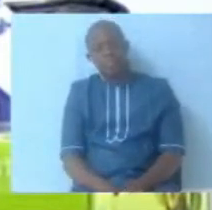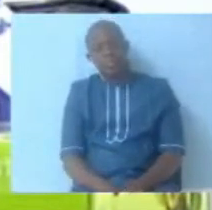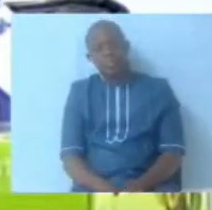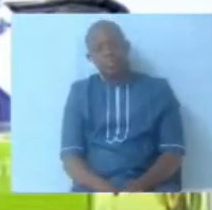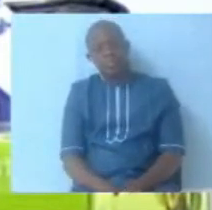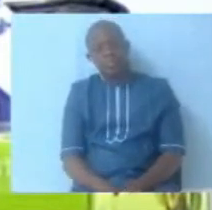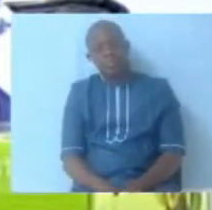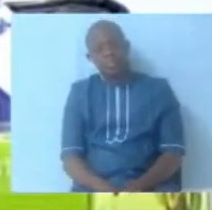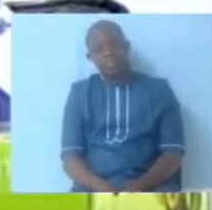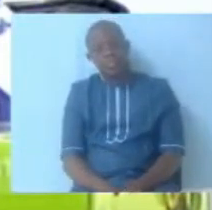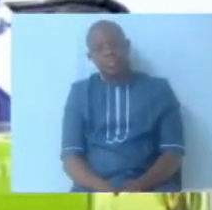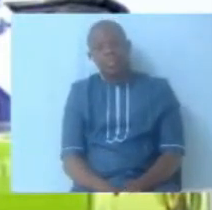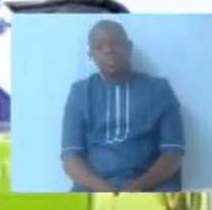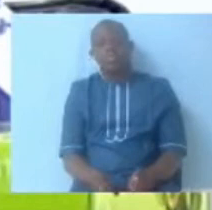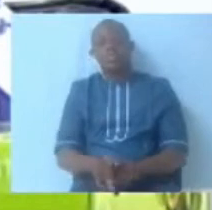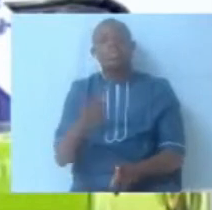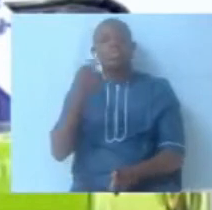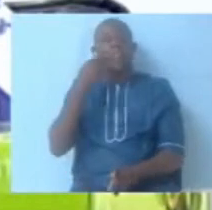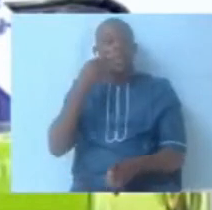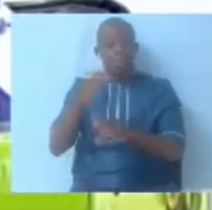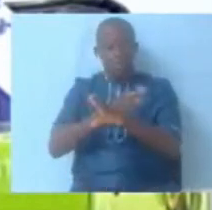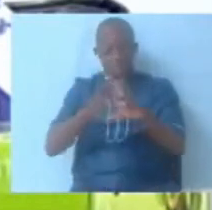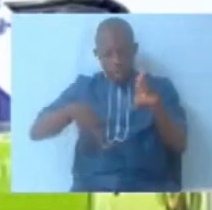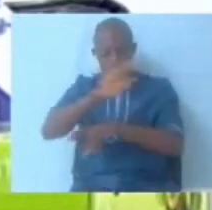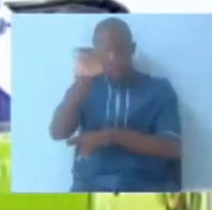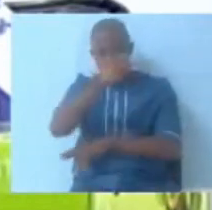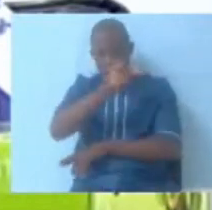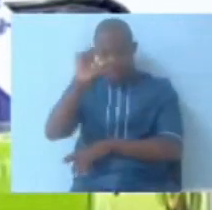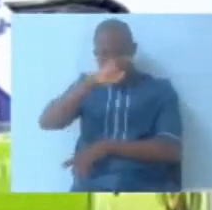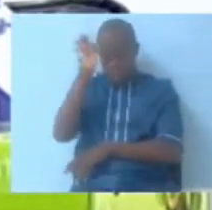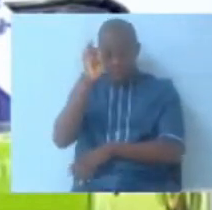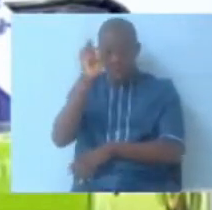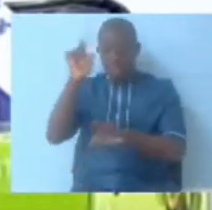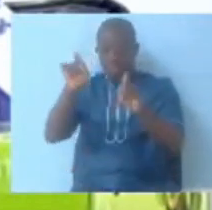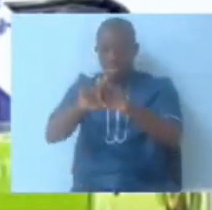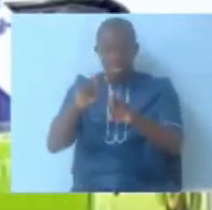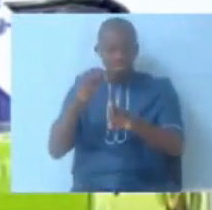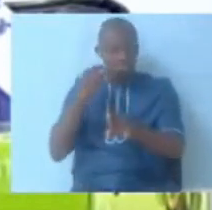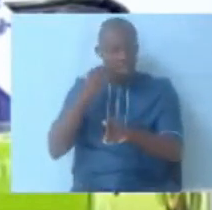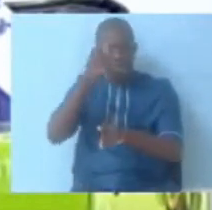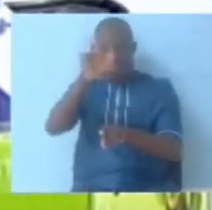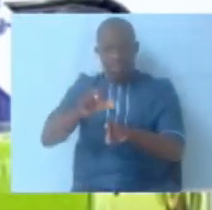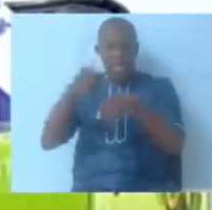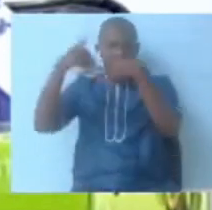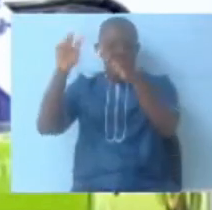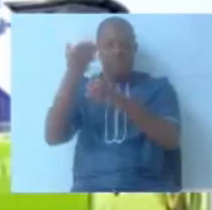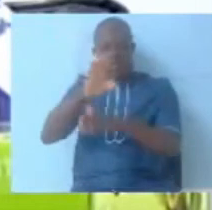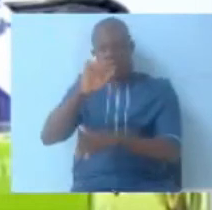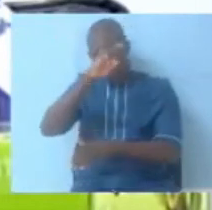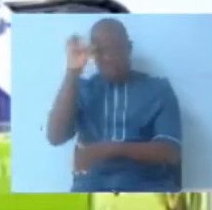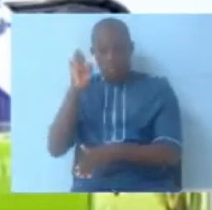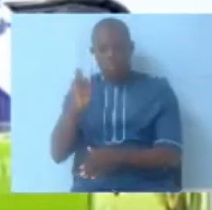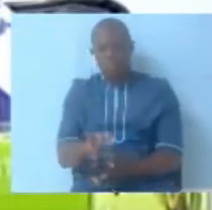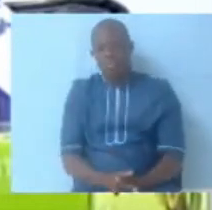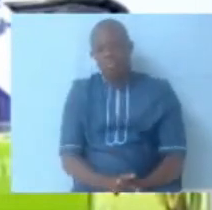by coincidence, the day I was reinstated was the day he was sacked. Ah, bitun kolu benta nyaming asike